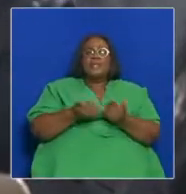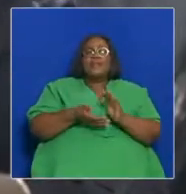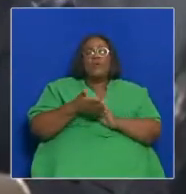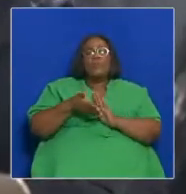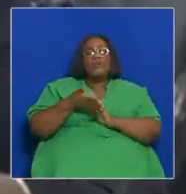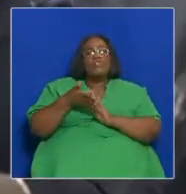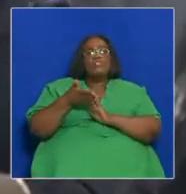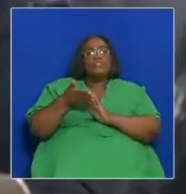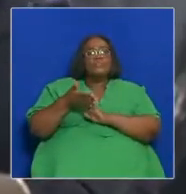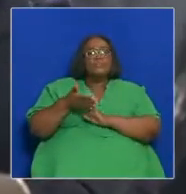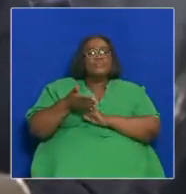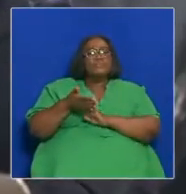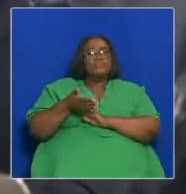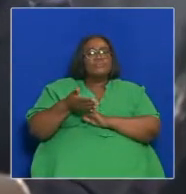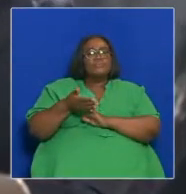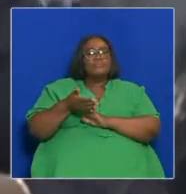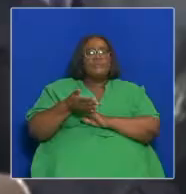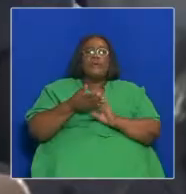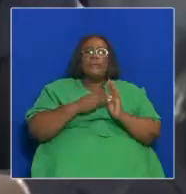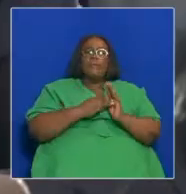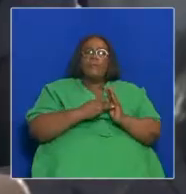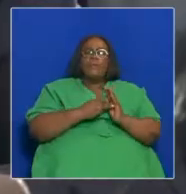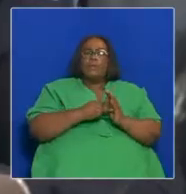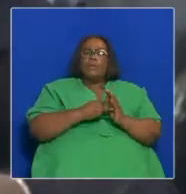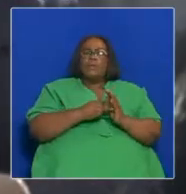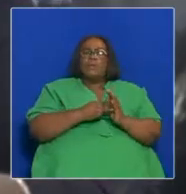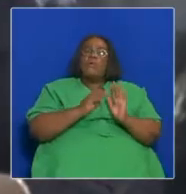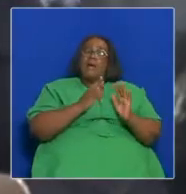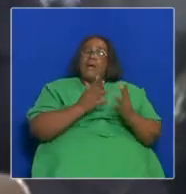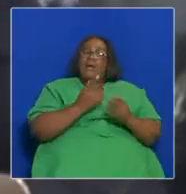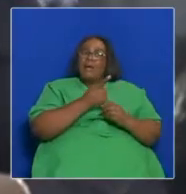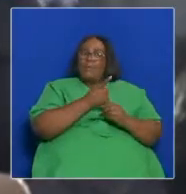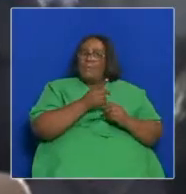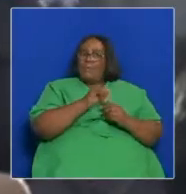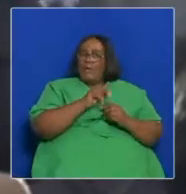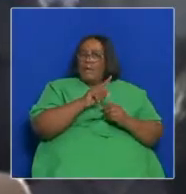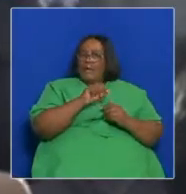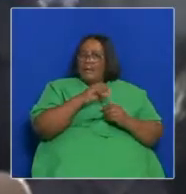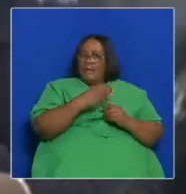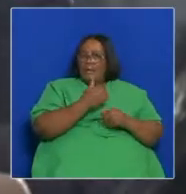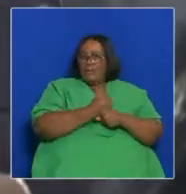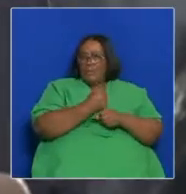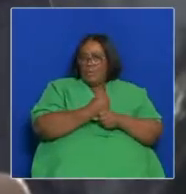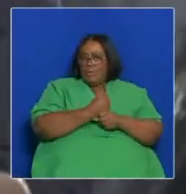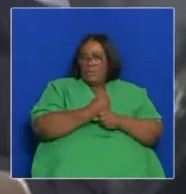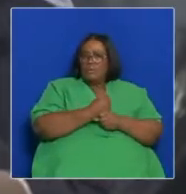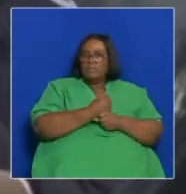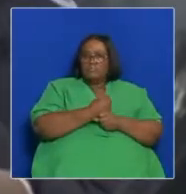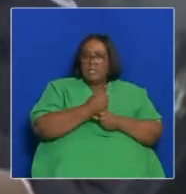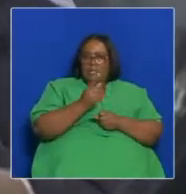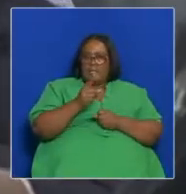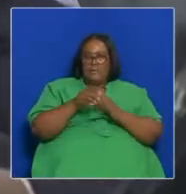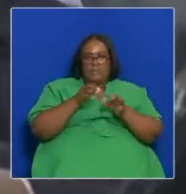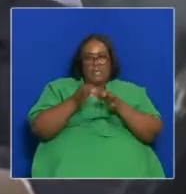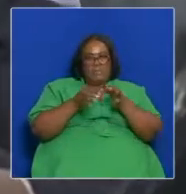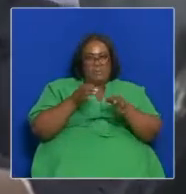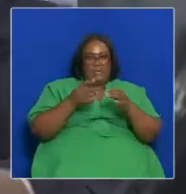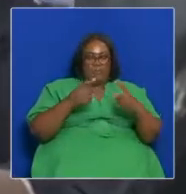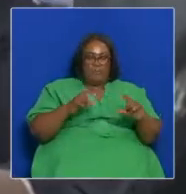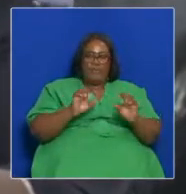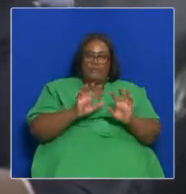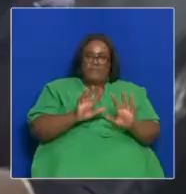operations model of IDEC. And you deal there with it at paragraph 10 of your